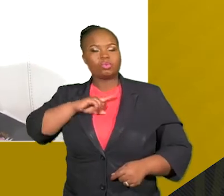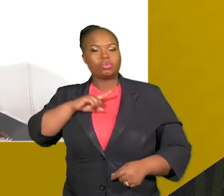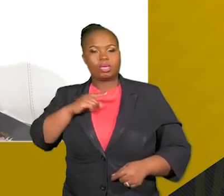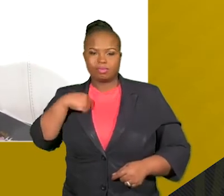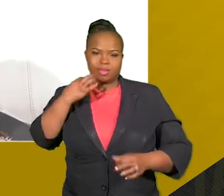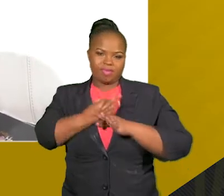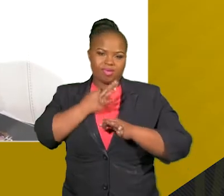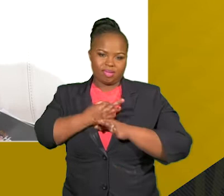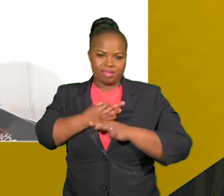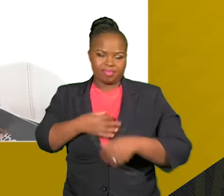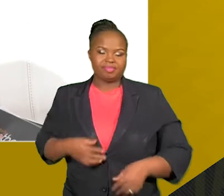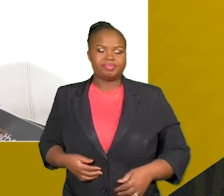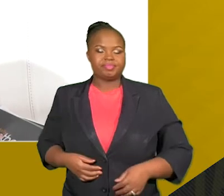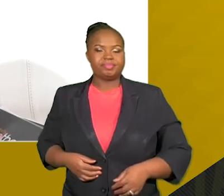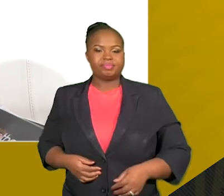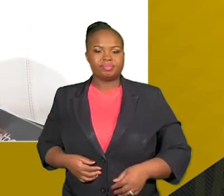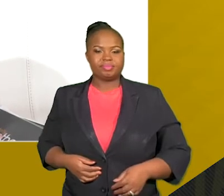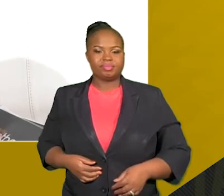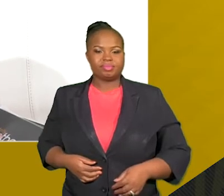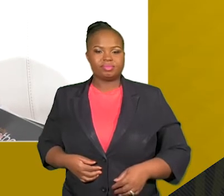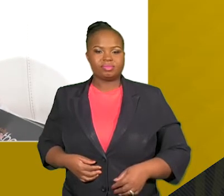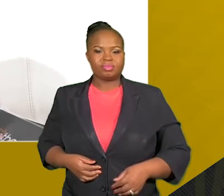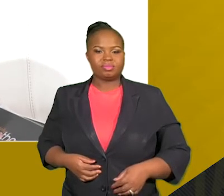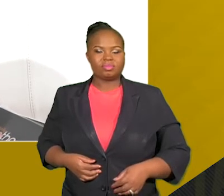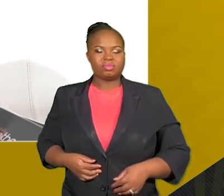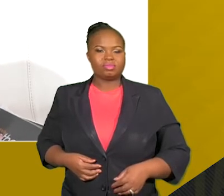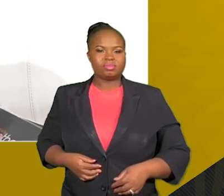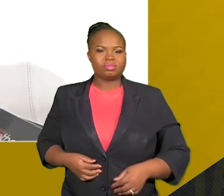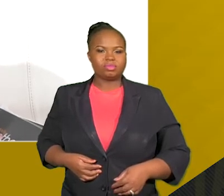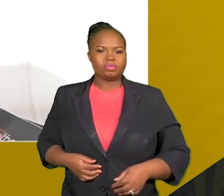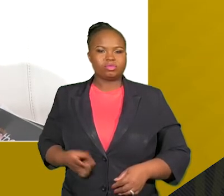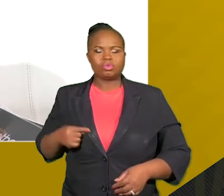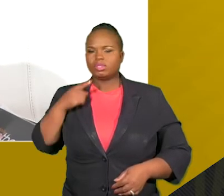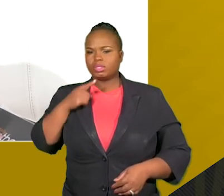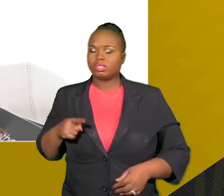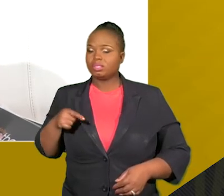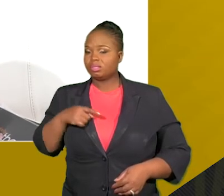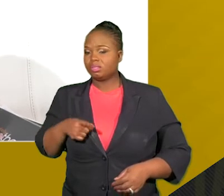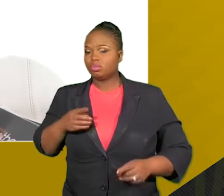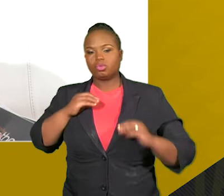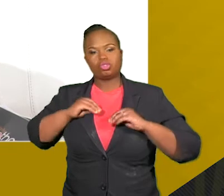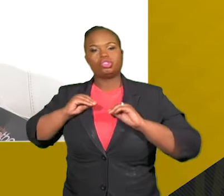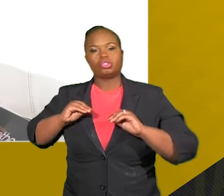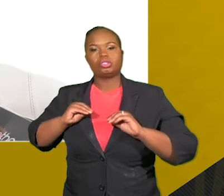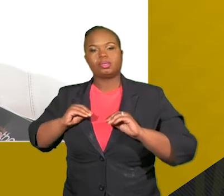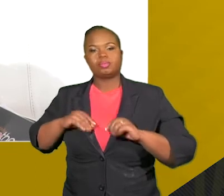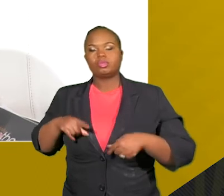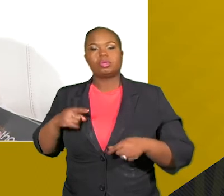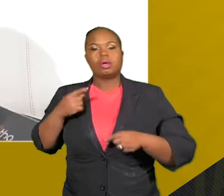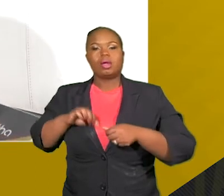I'm a father as well. Okay. So yeah. You're saying we're not teaching them to? To respond and not